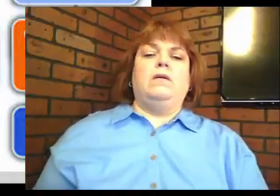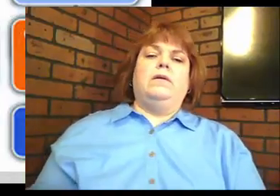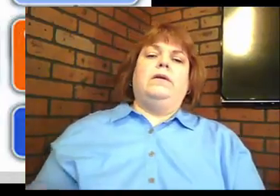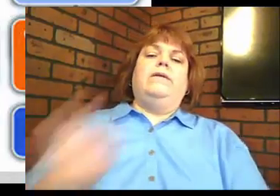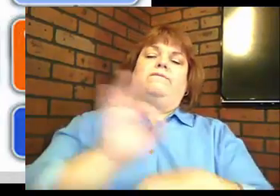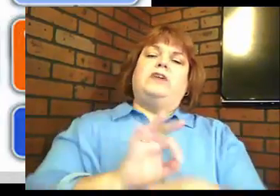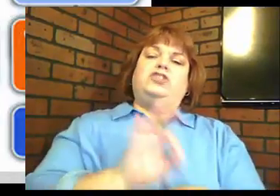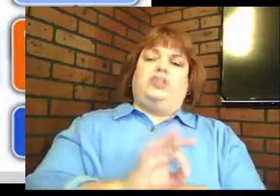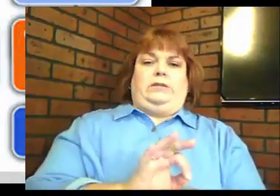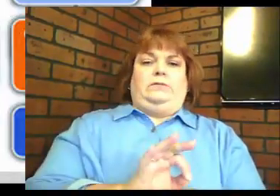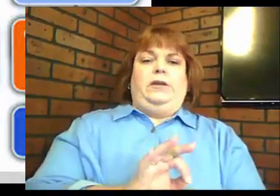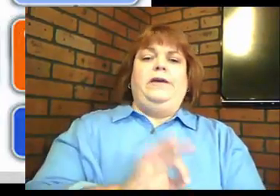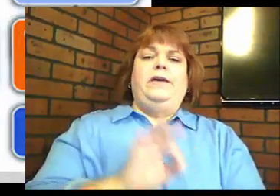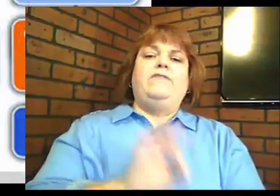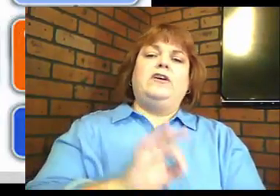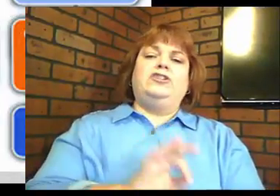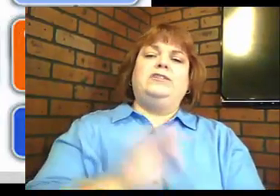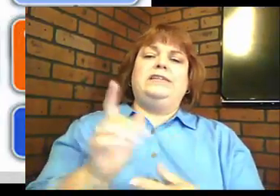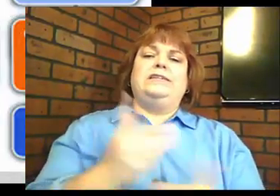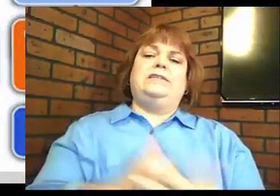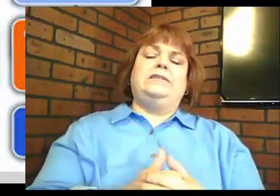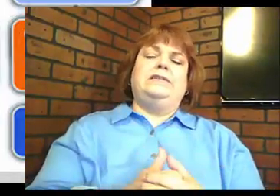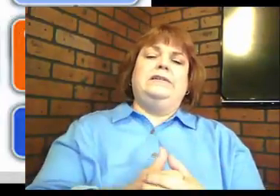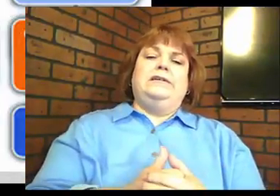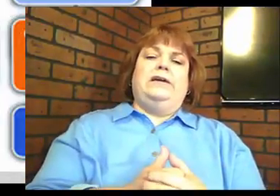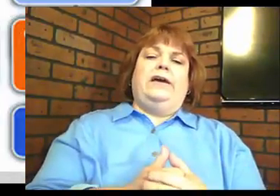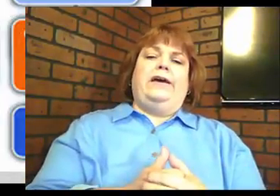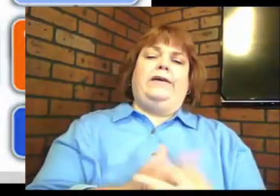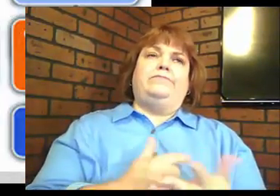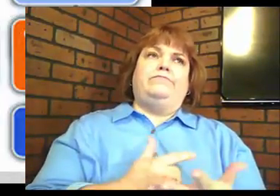legislative, judicial.